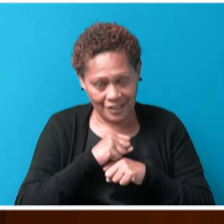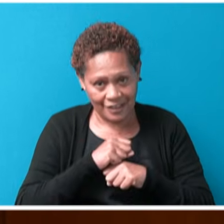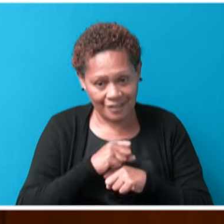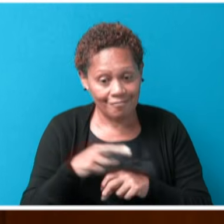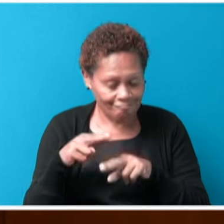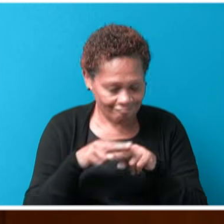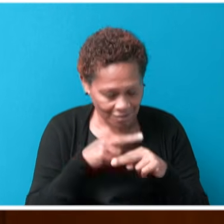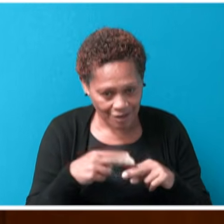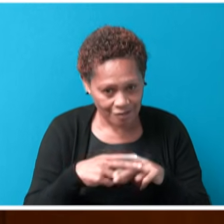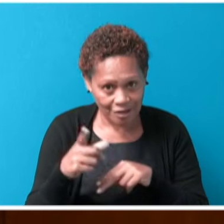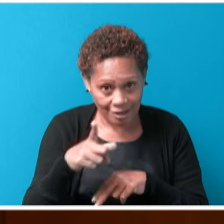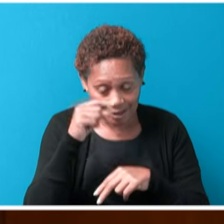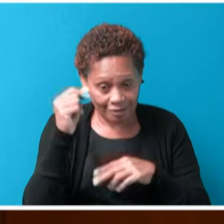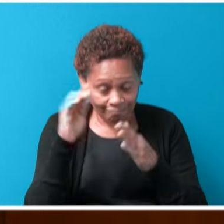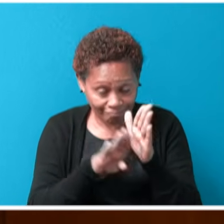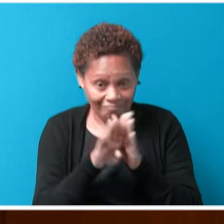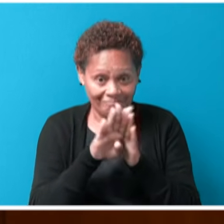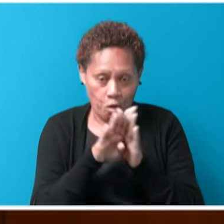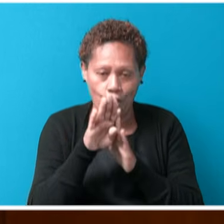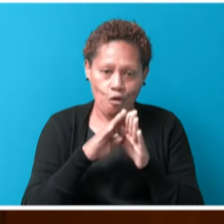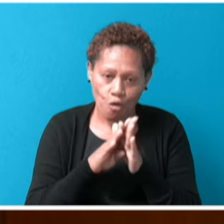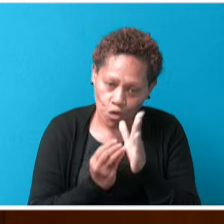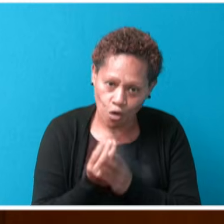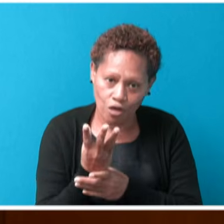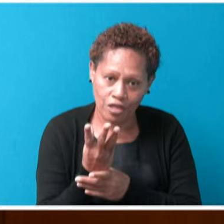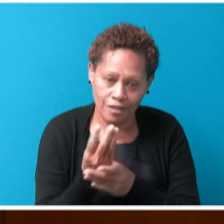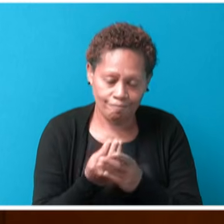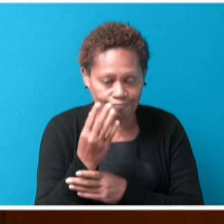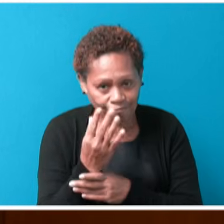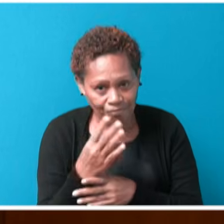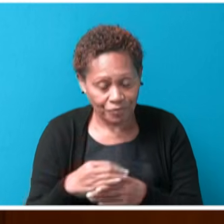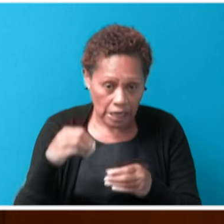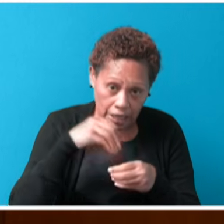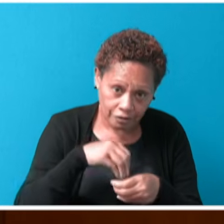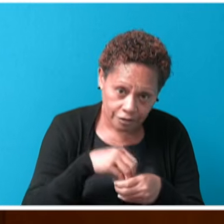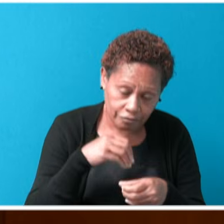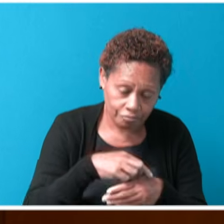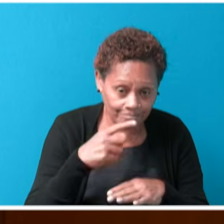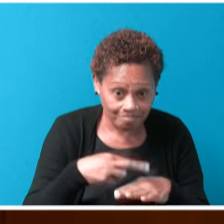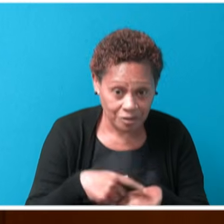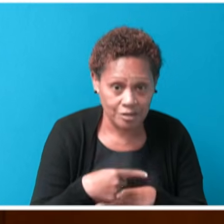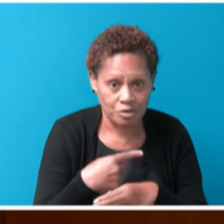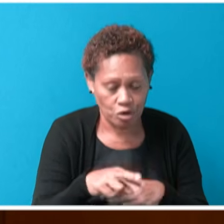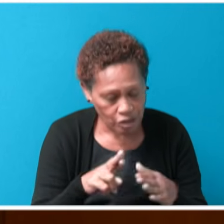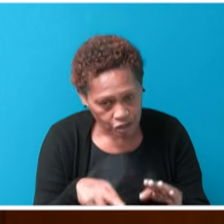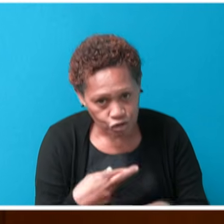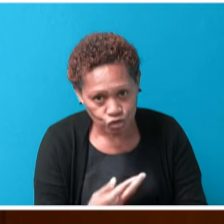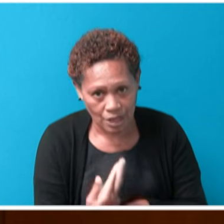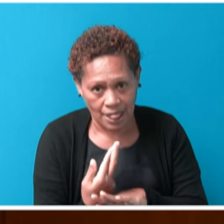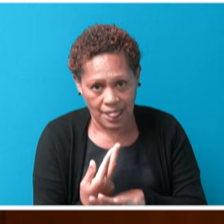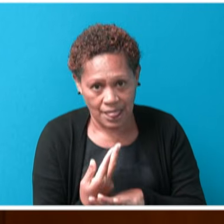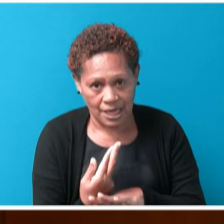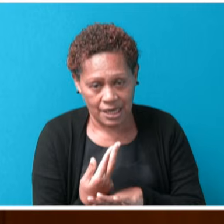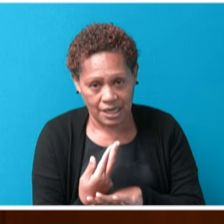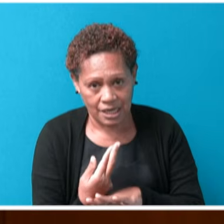can accelerate growth in a way that is inclusive, sustainable, and resilient, delivering